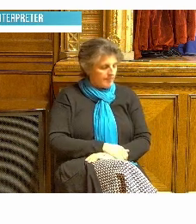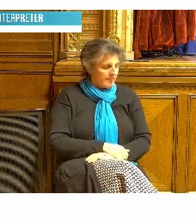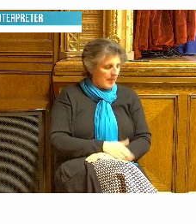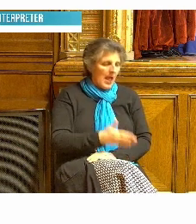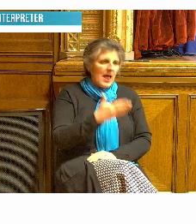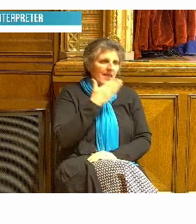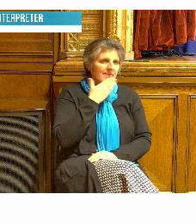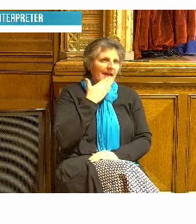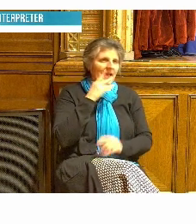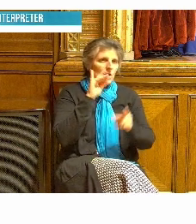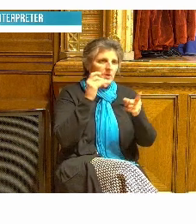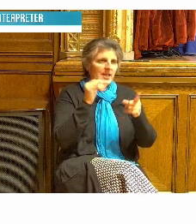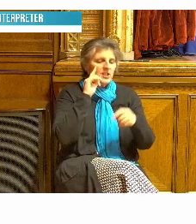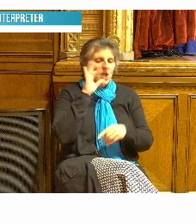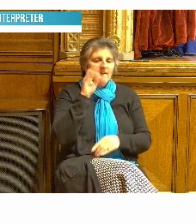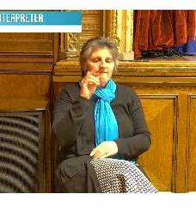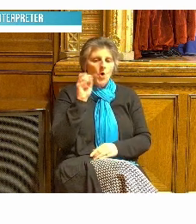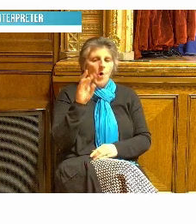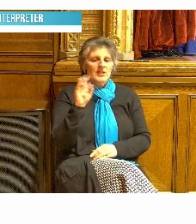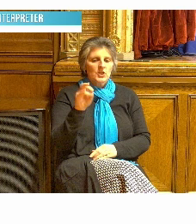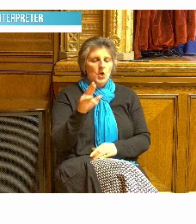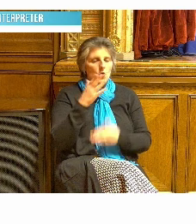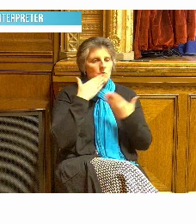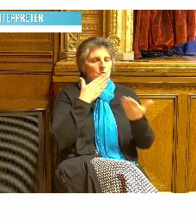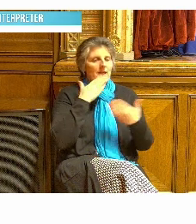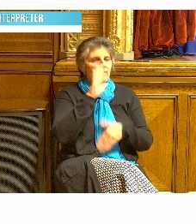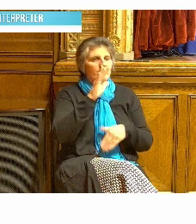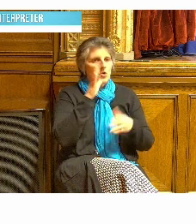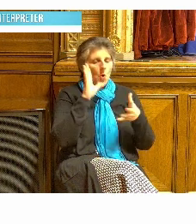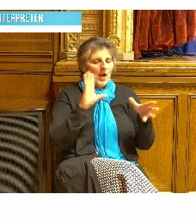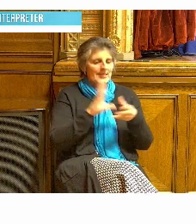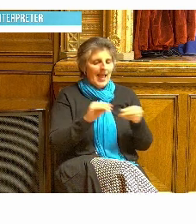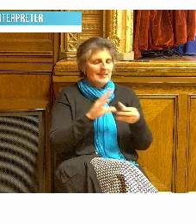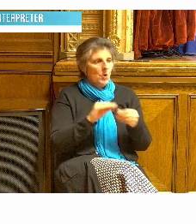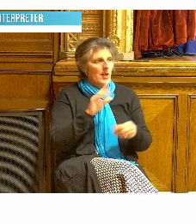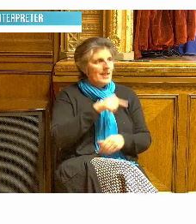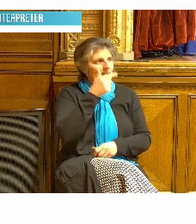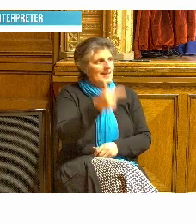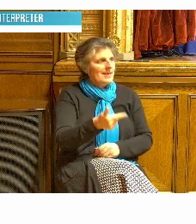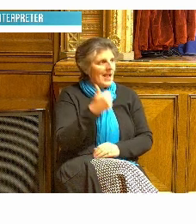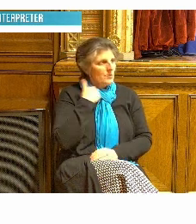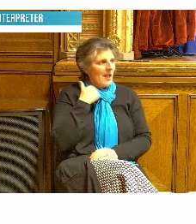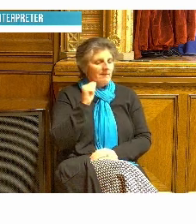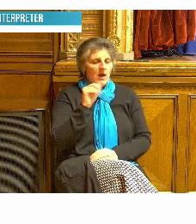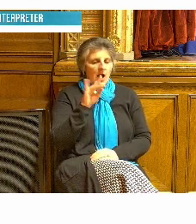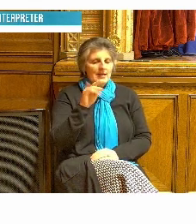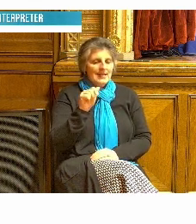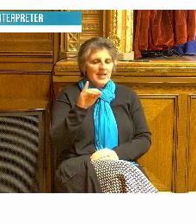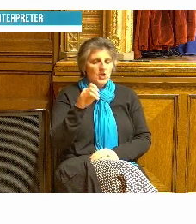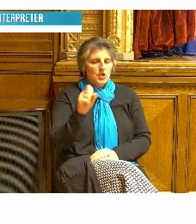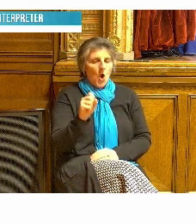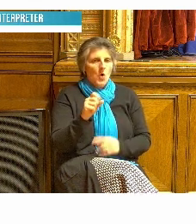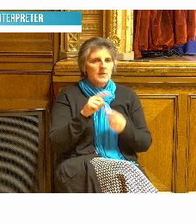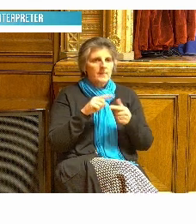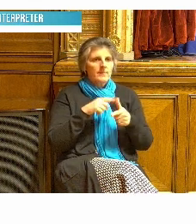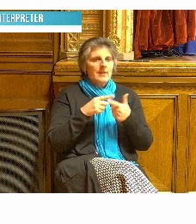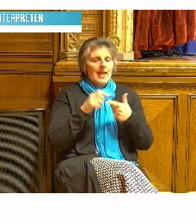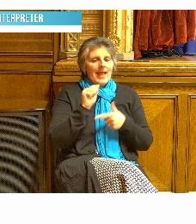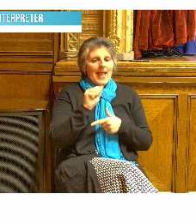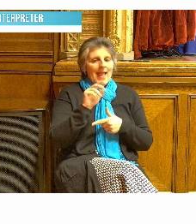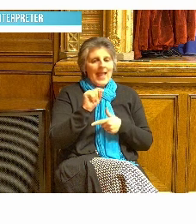Thank you, Keisha Forrester. We're grateful for your testimony. Next, we have Anita Jones,